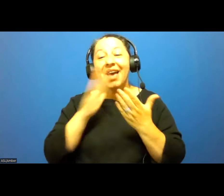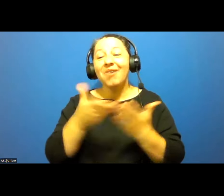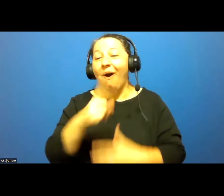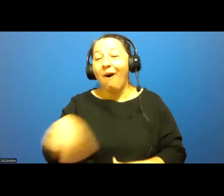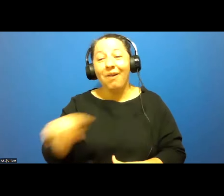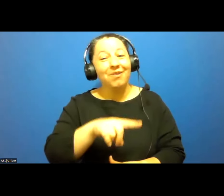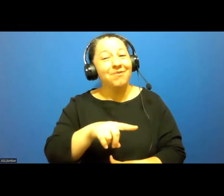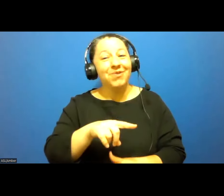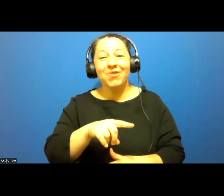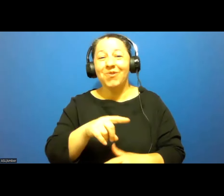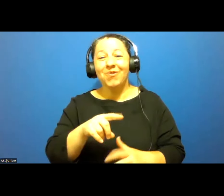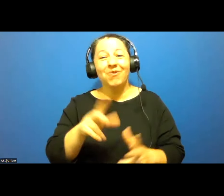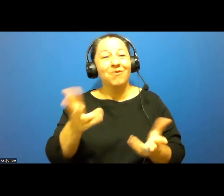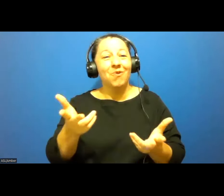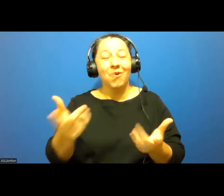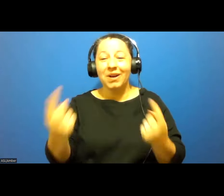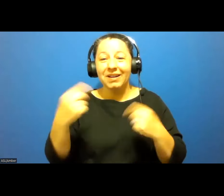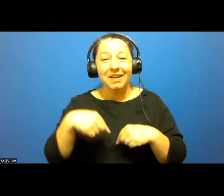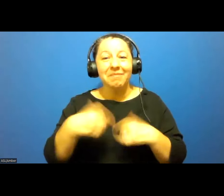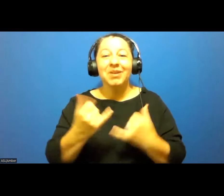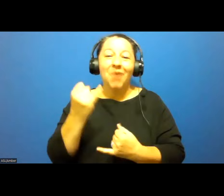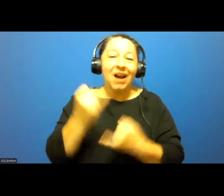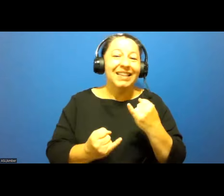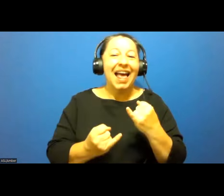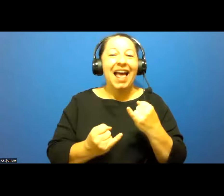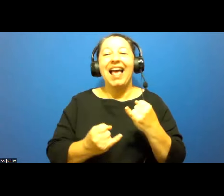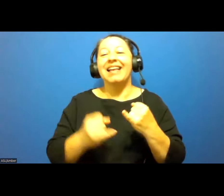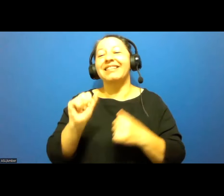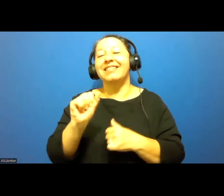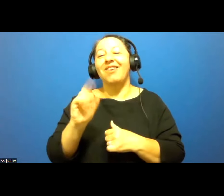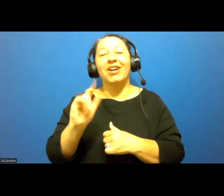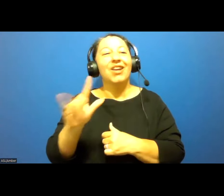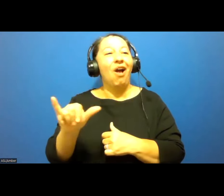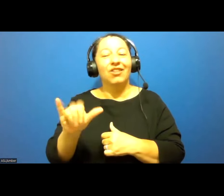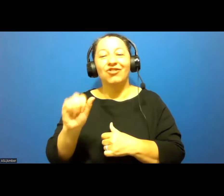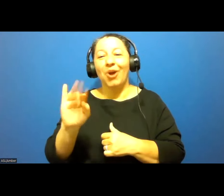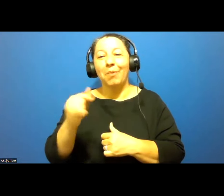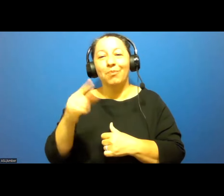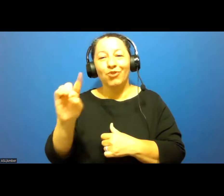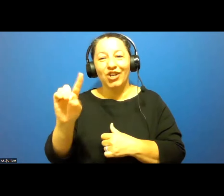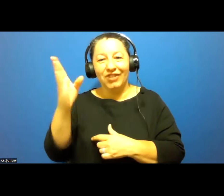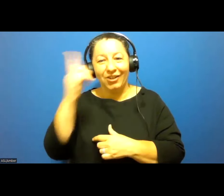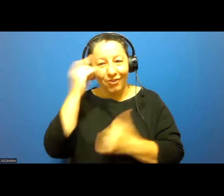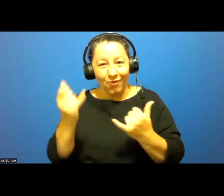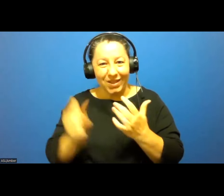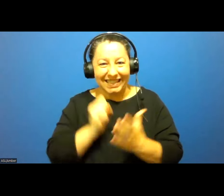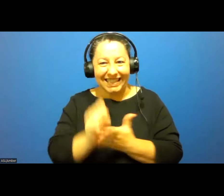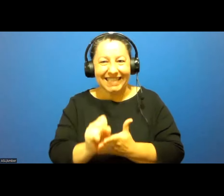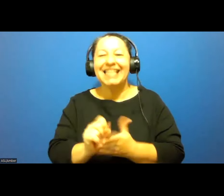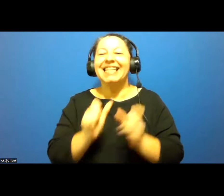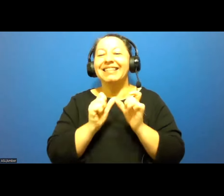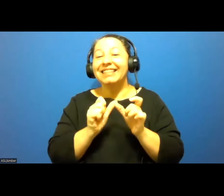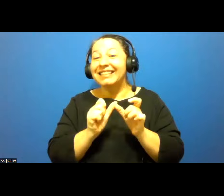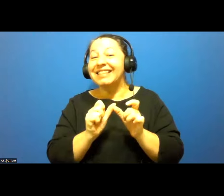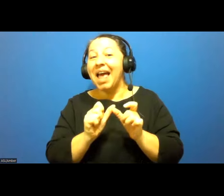tuning in and for tuning into our last Archaeology Abridged lecture for the season. Stay tuned to the AIA. We will